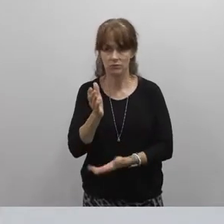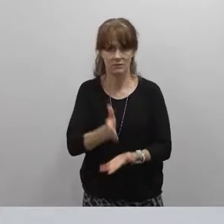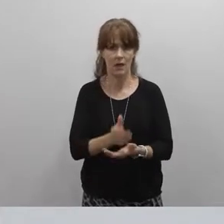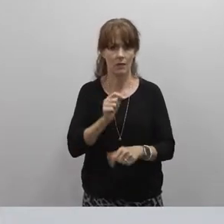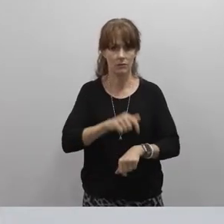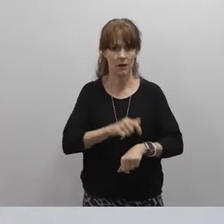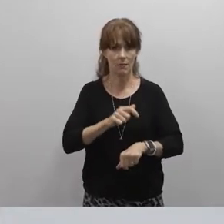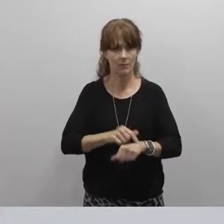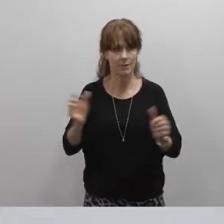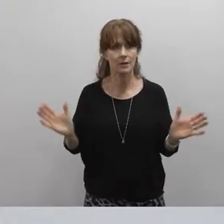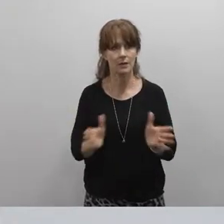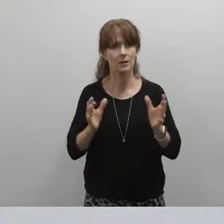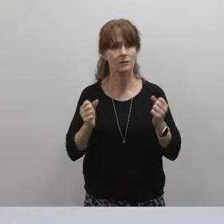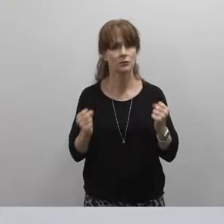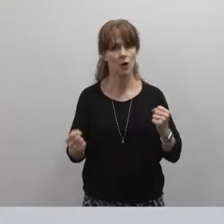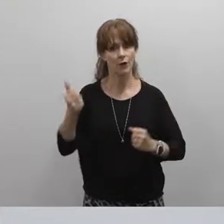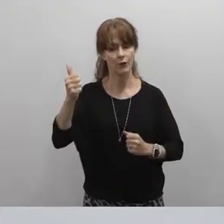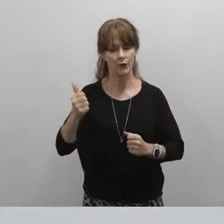stronger.